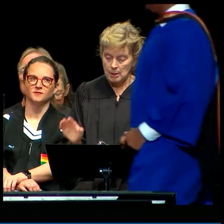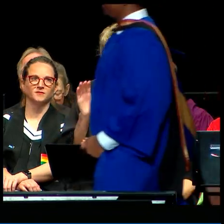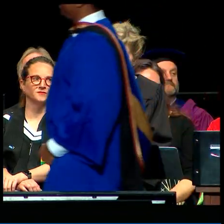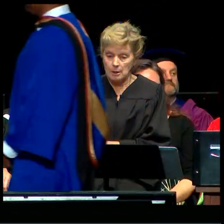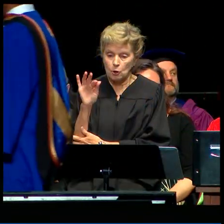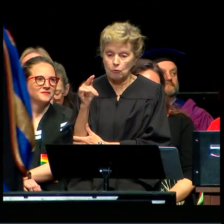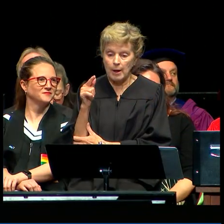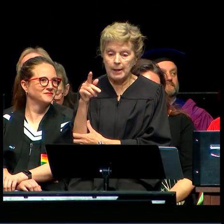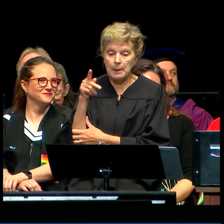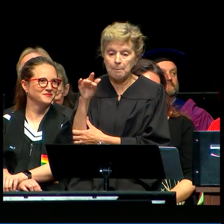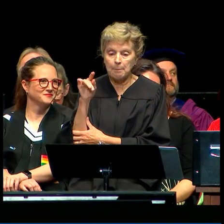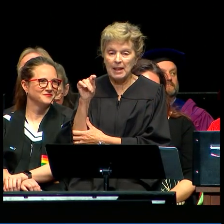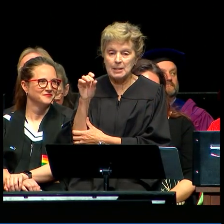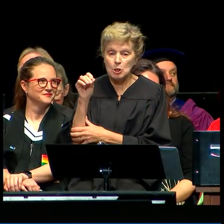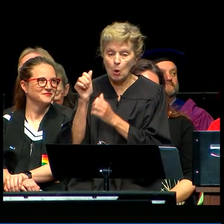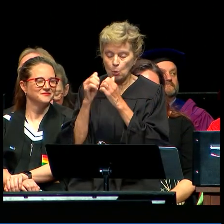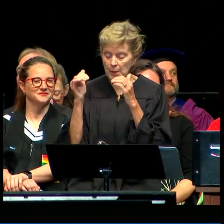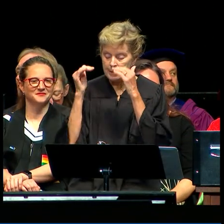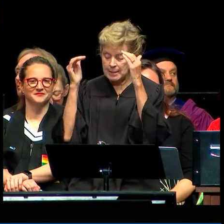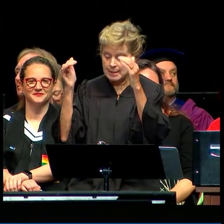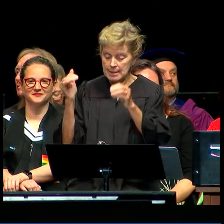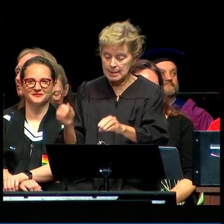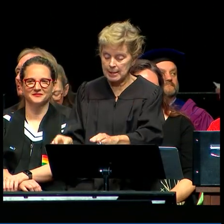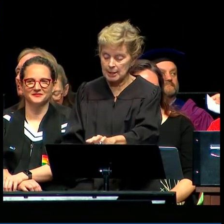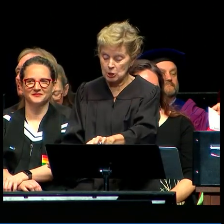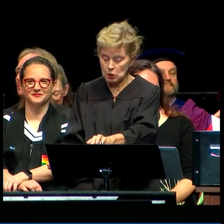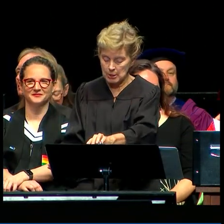Craig Pinto, with distinction.